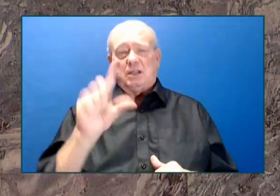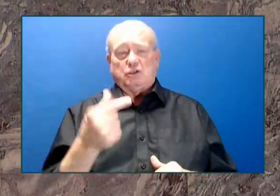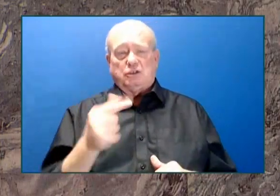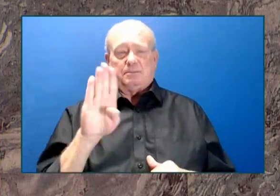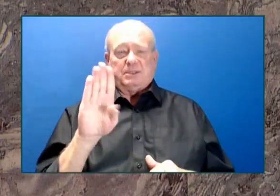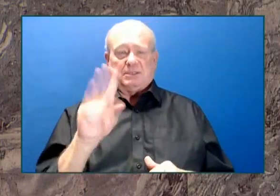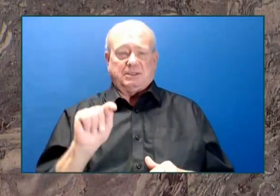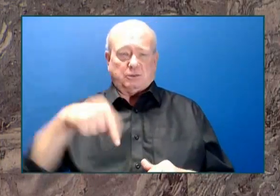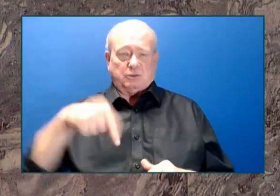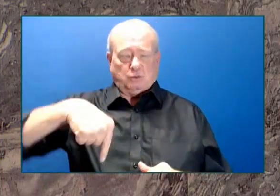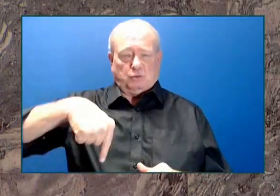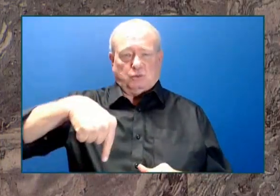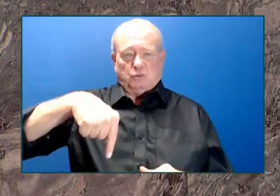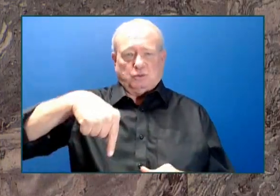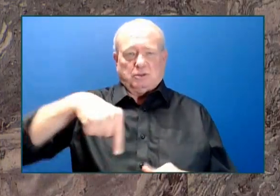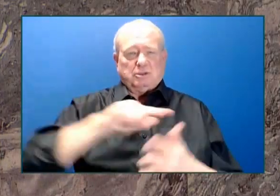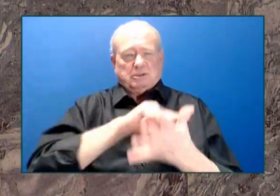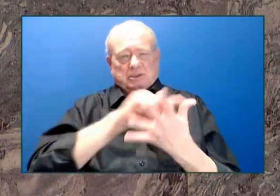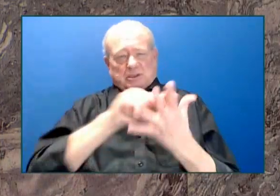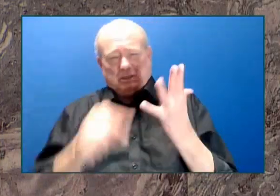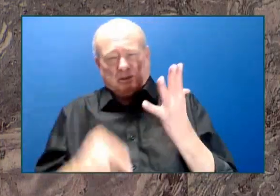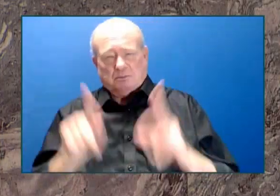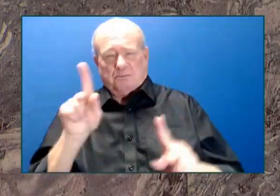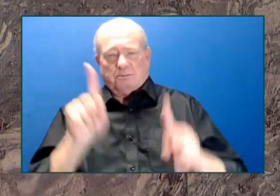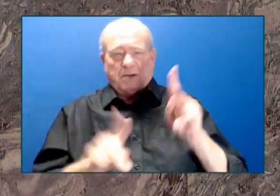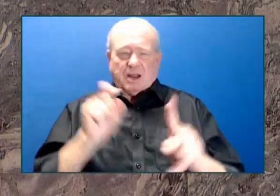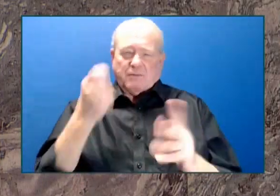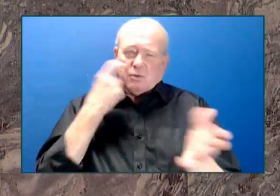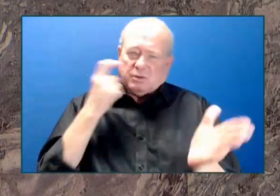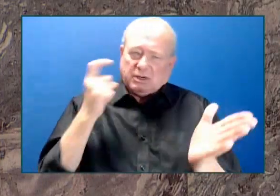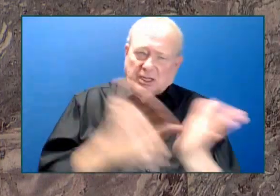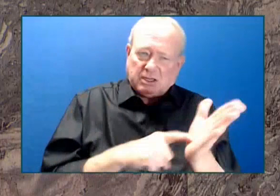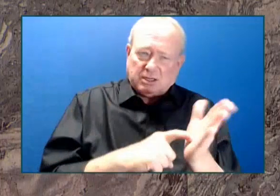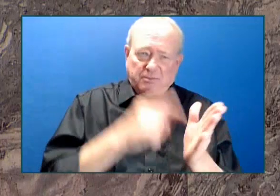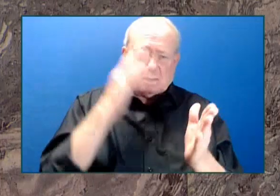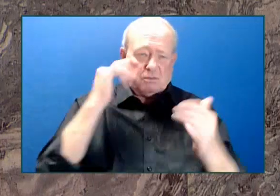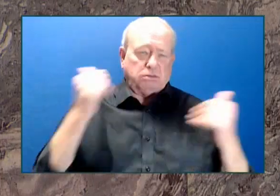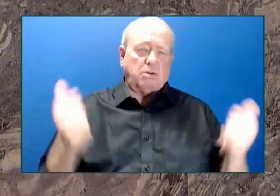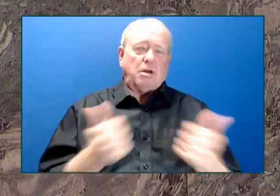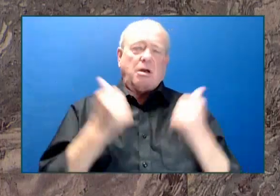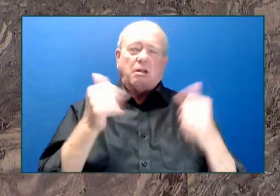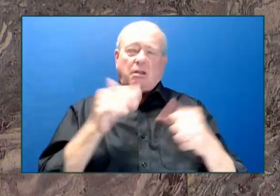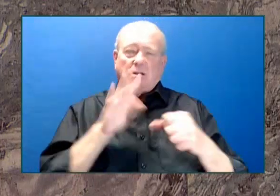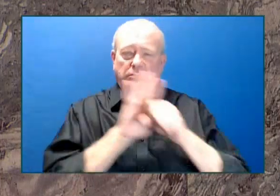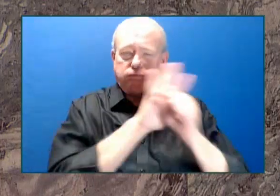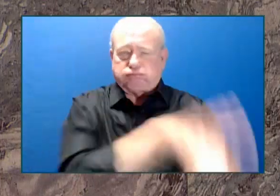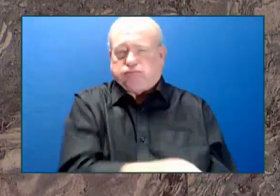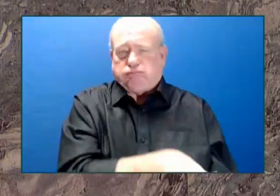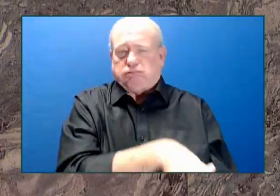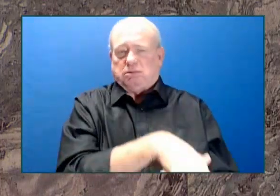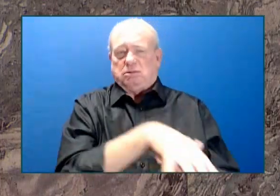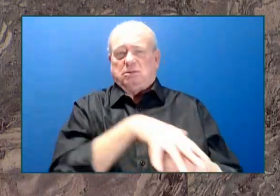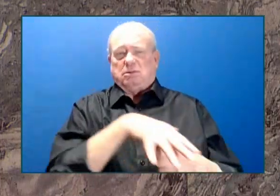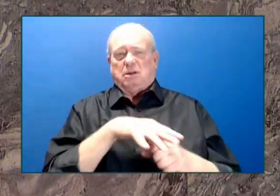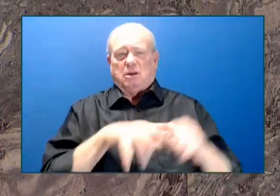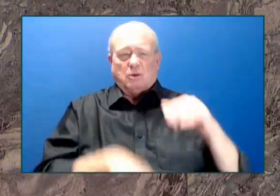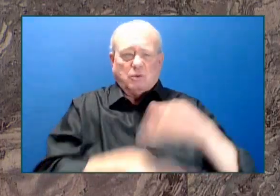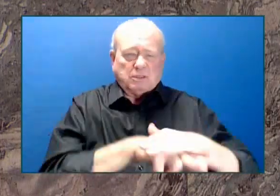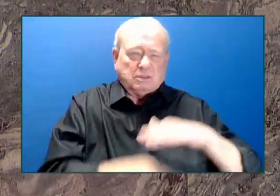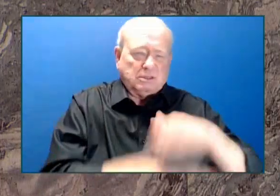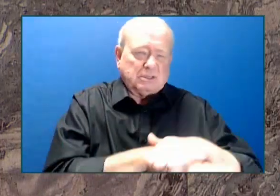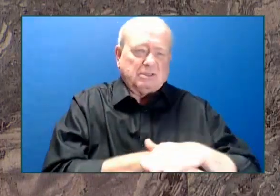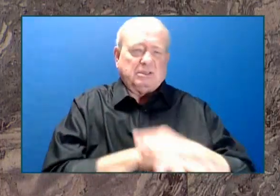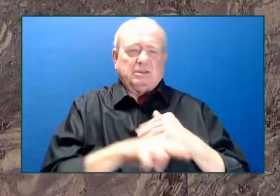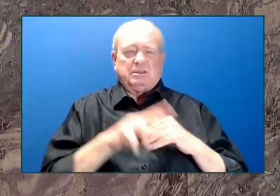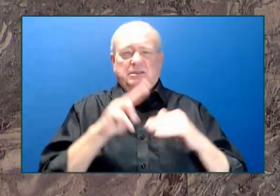colonialism, discrimination, racism, and other forms of systemic oppression. I want to take this opportunity